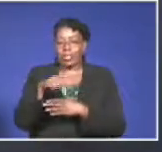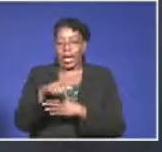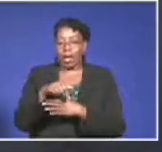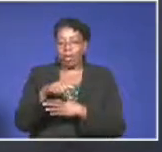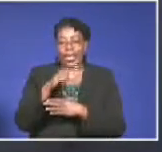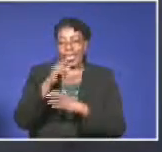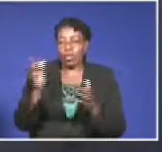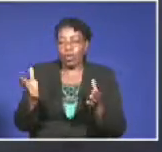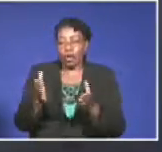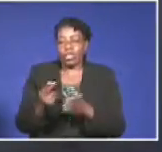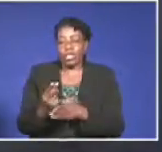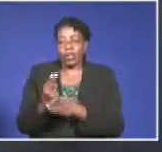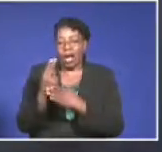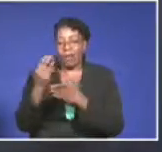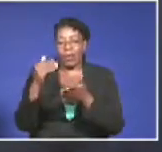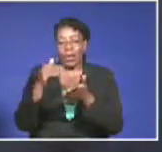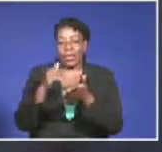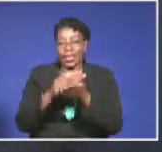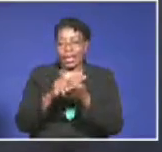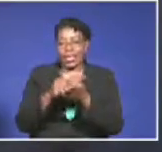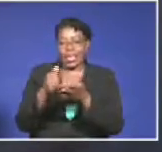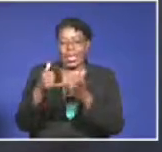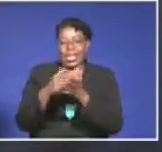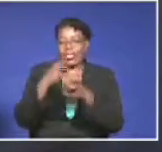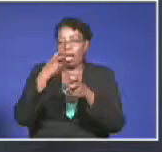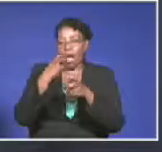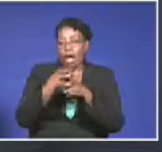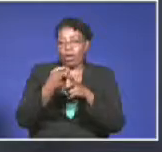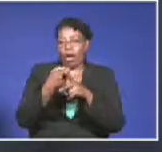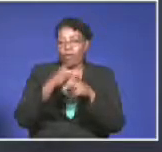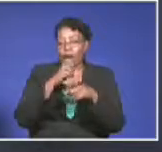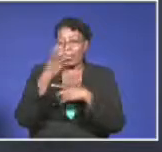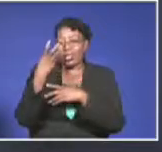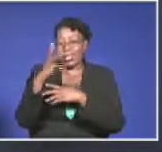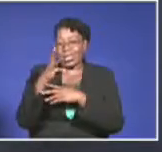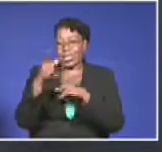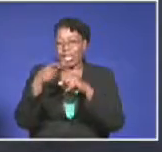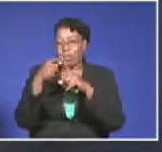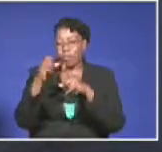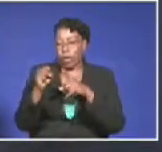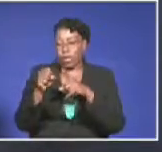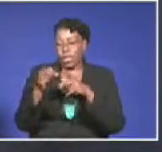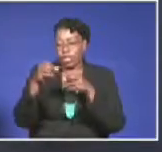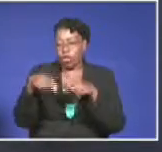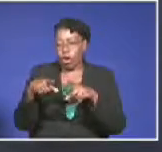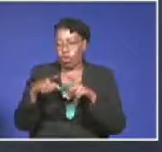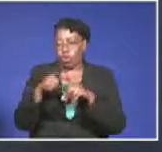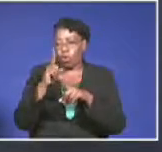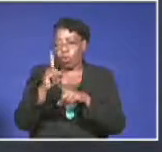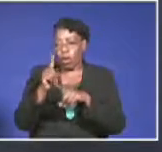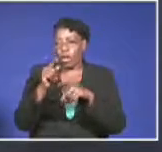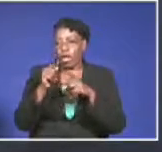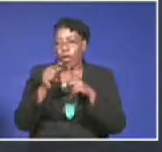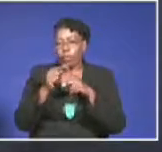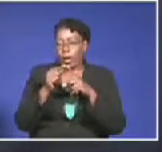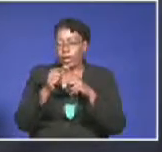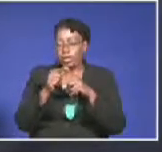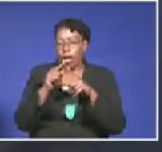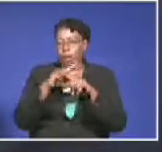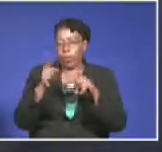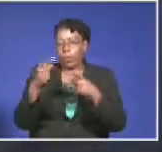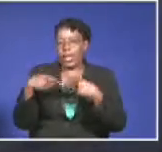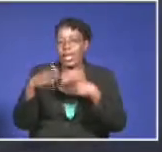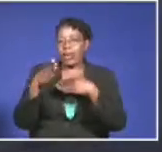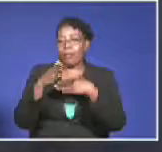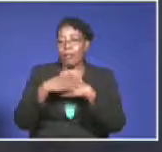had to boost them back up because let me tell you something, it's hard when you come from a 16-point and go up to 1 point. But you know, we came back with